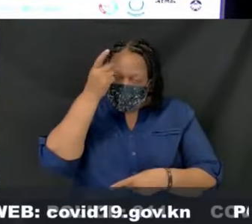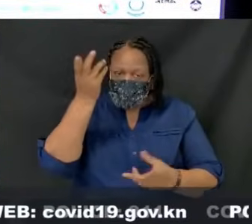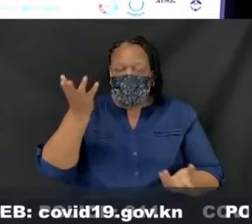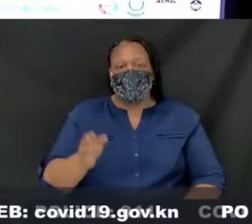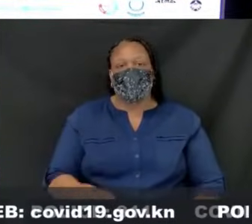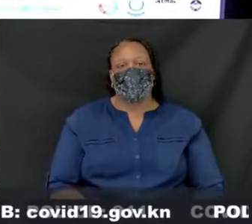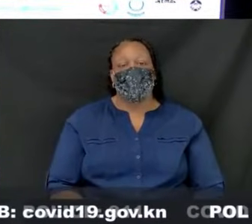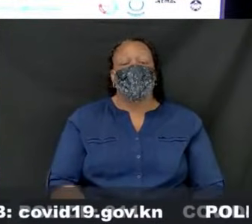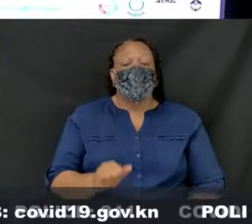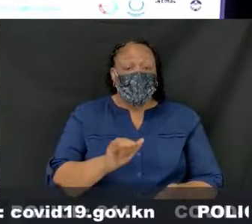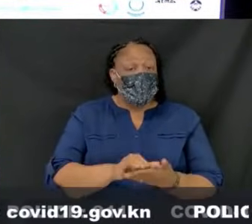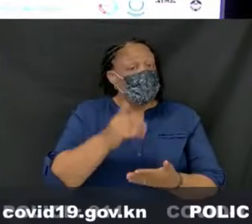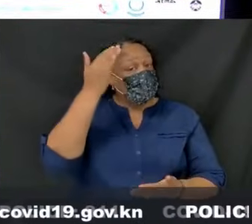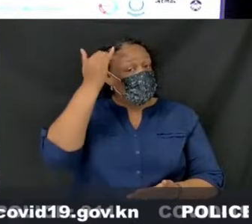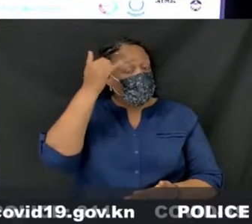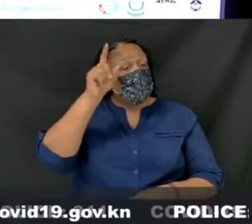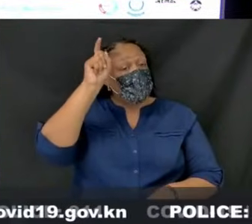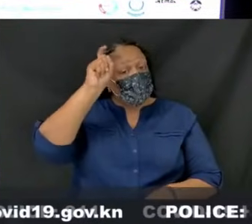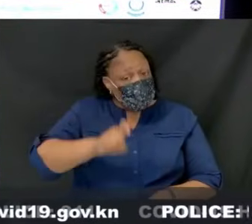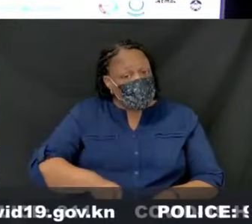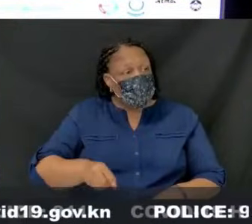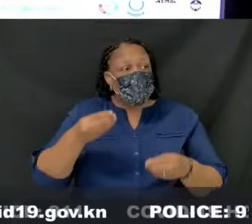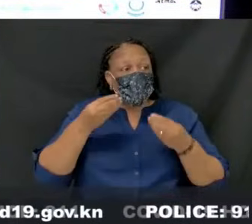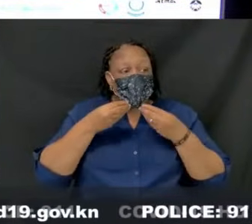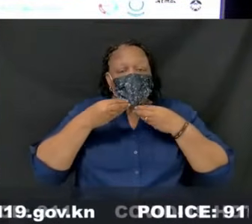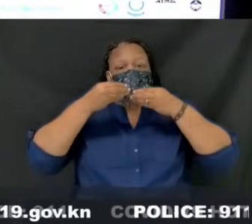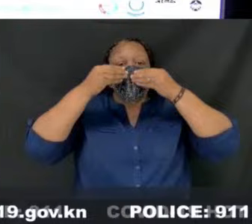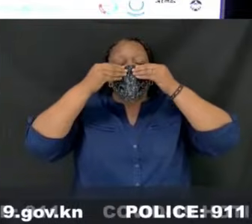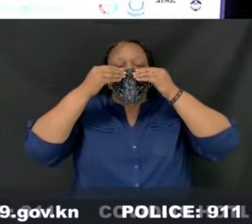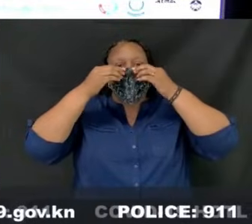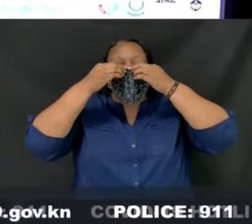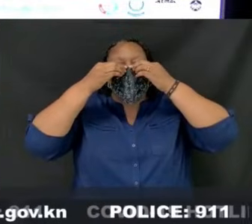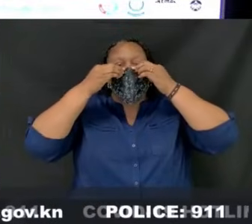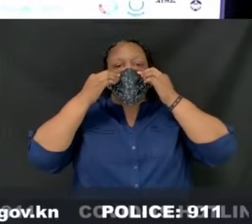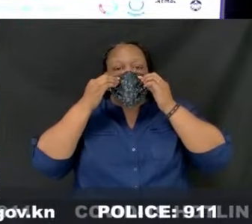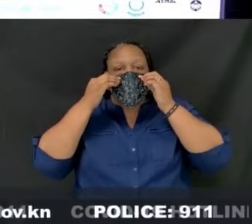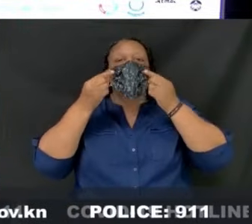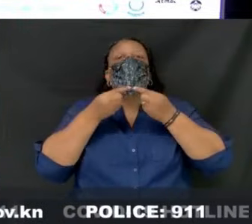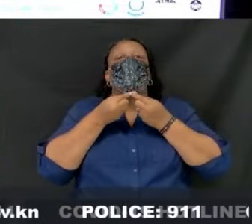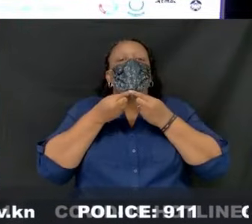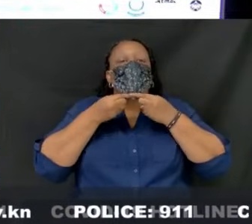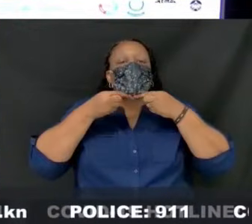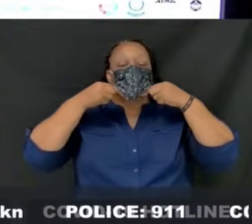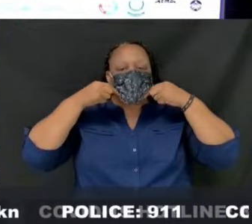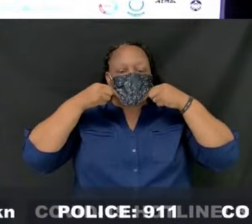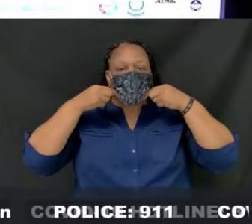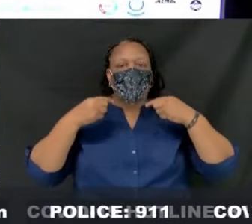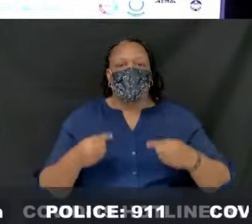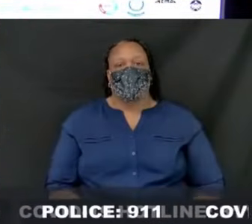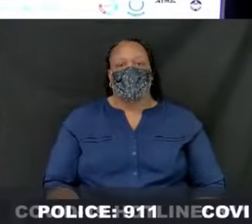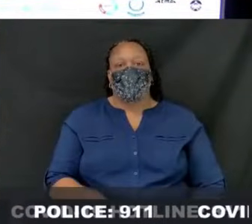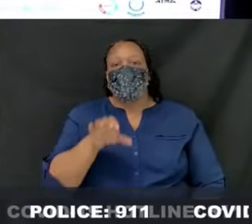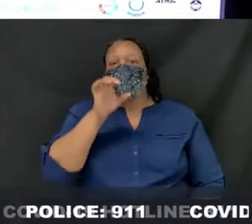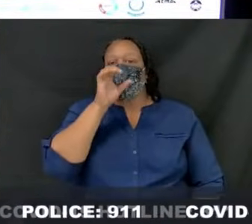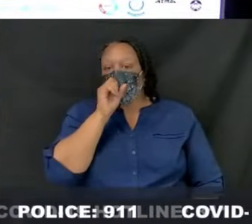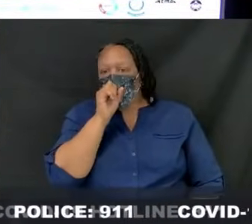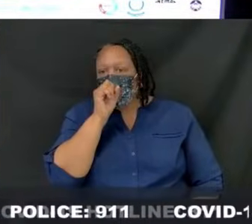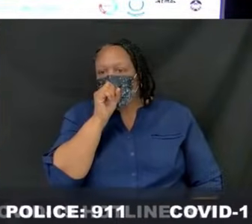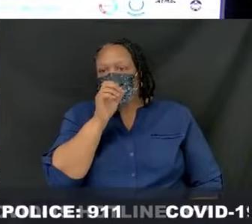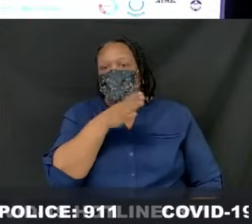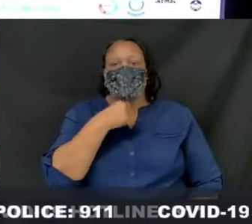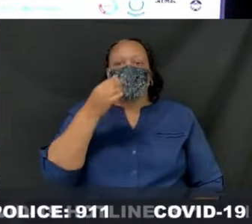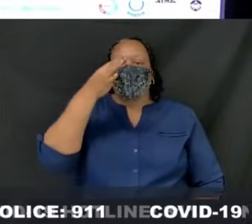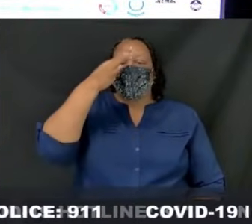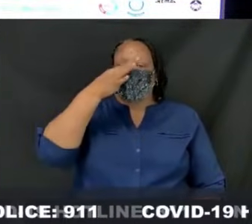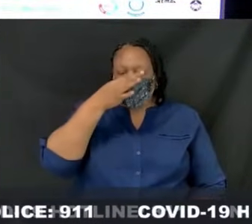reason for covering the mouth and the nose. It's the coughing and the sneezing.